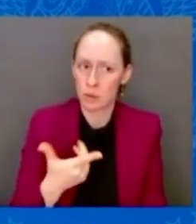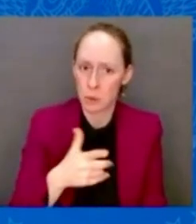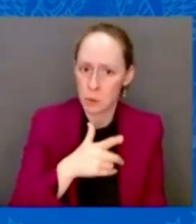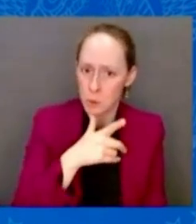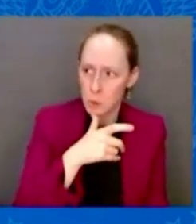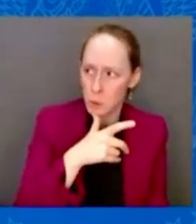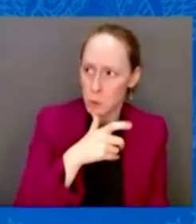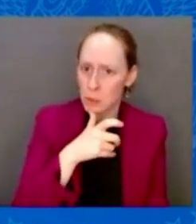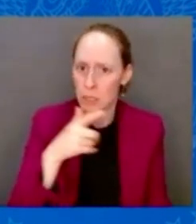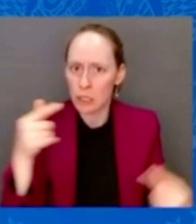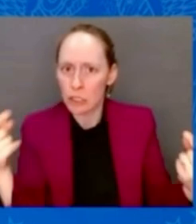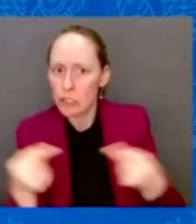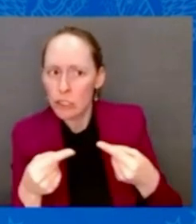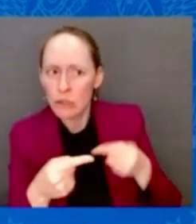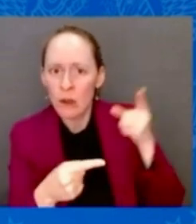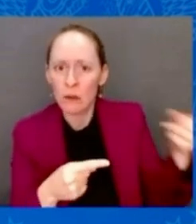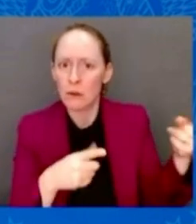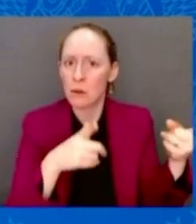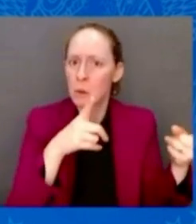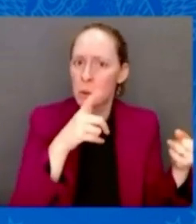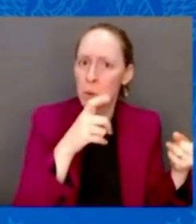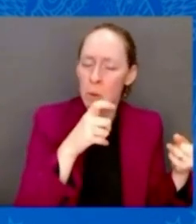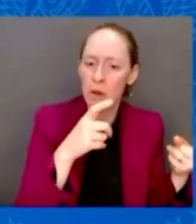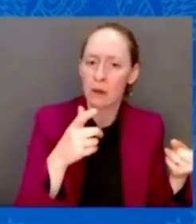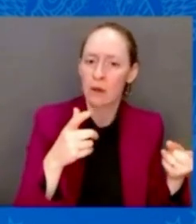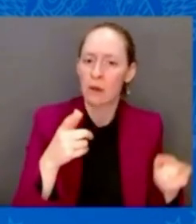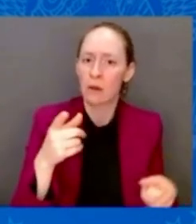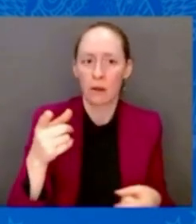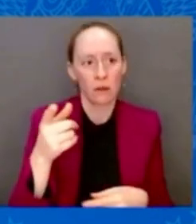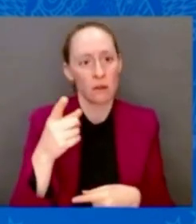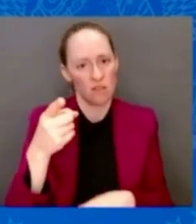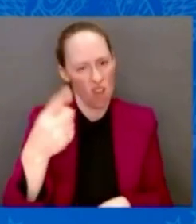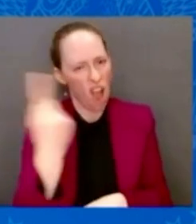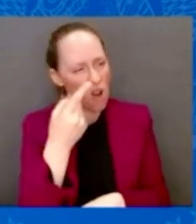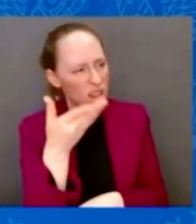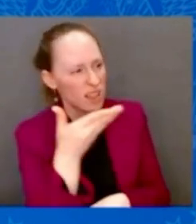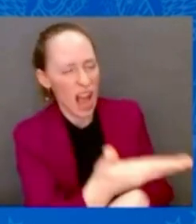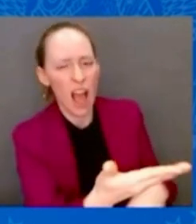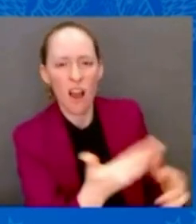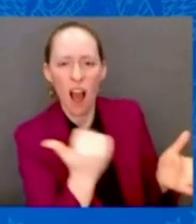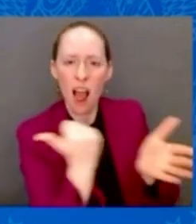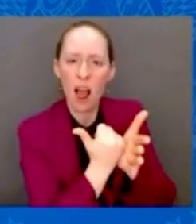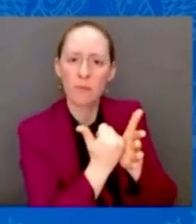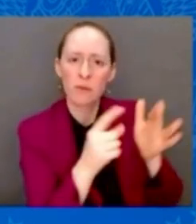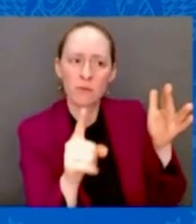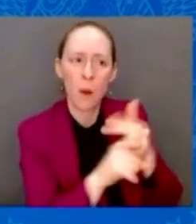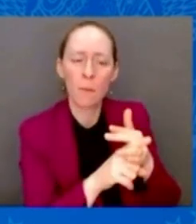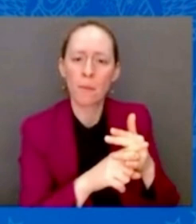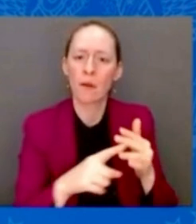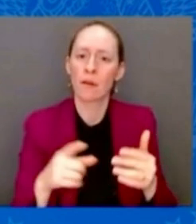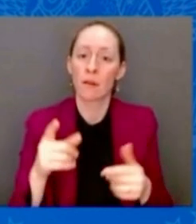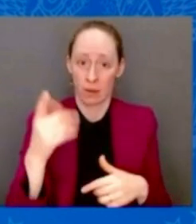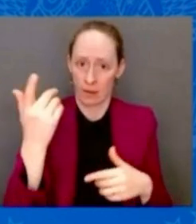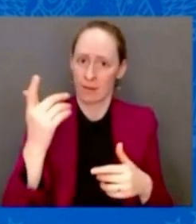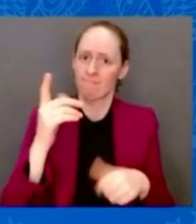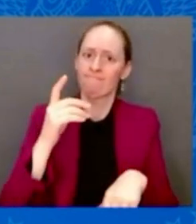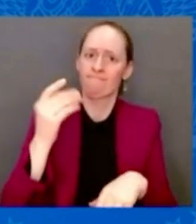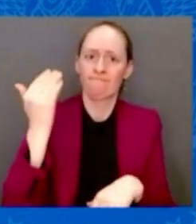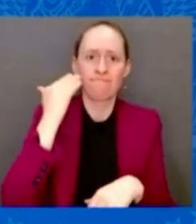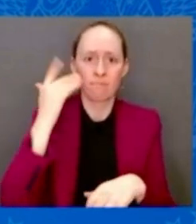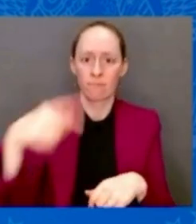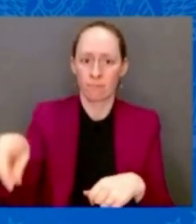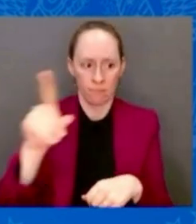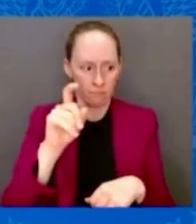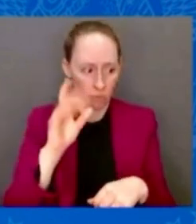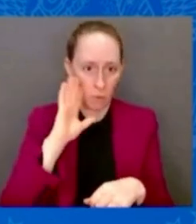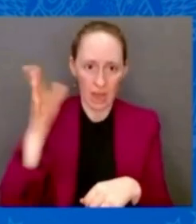family dreads the possibility of receiving that phone call. There's a line from the English poet John Milton that goes like this. He